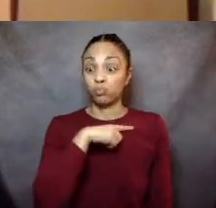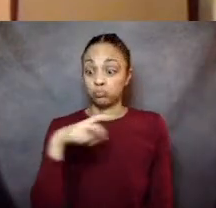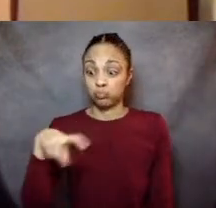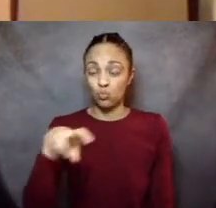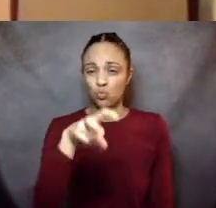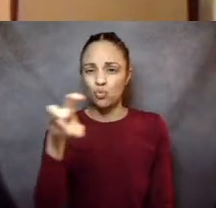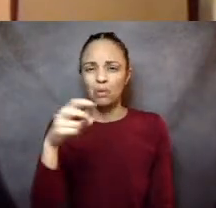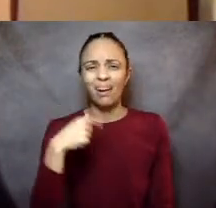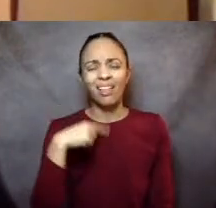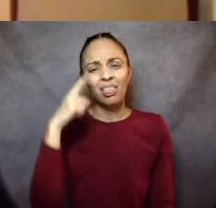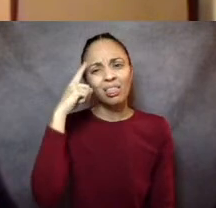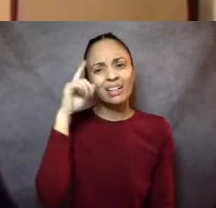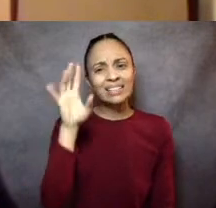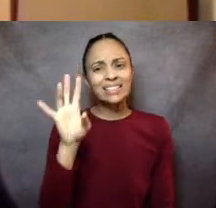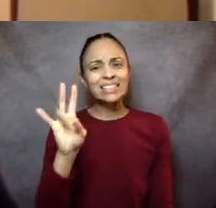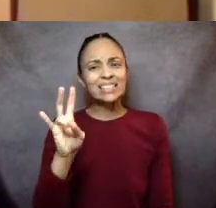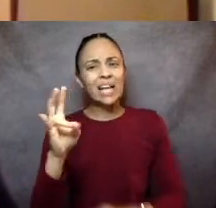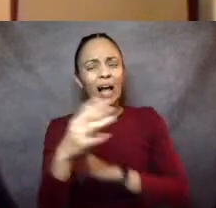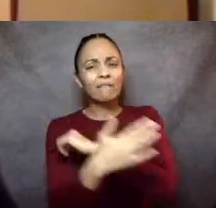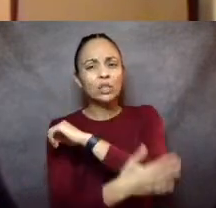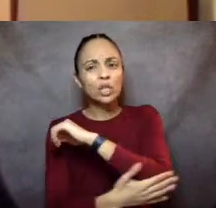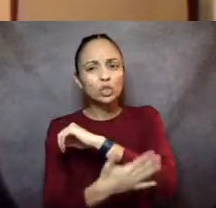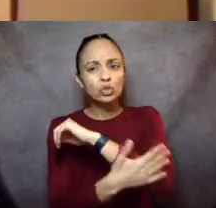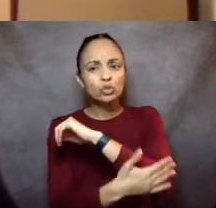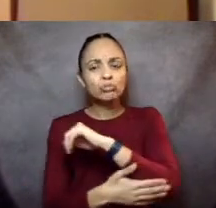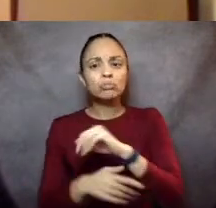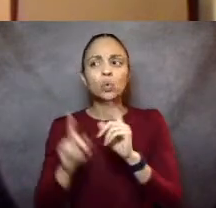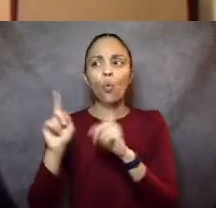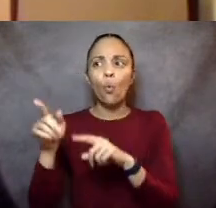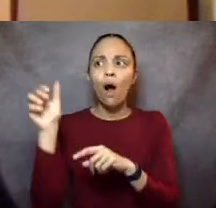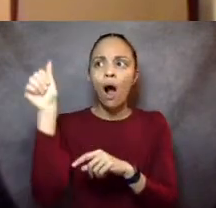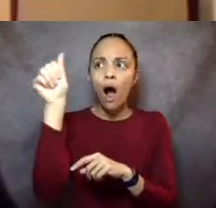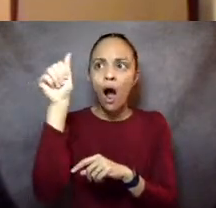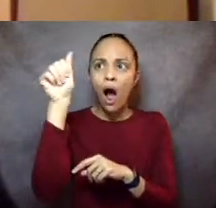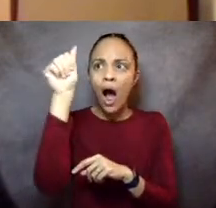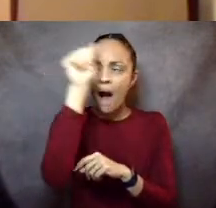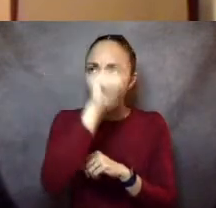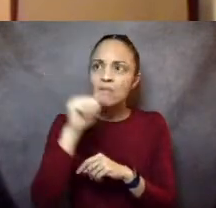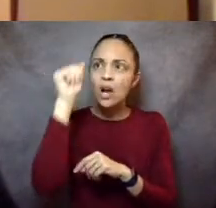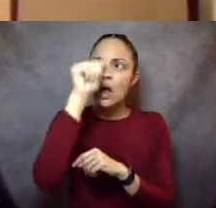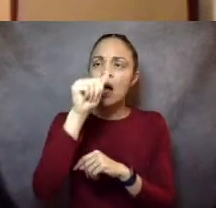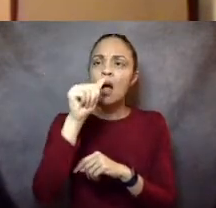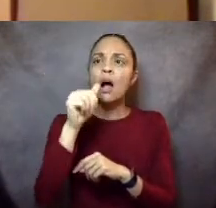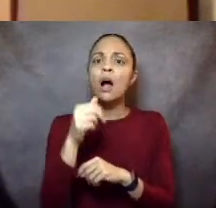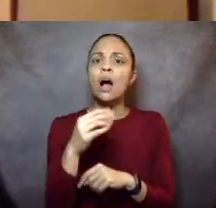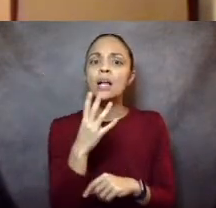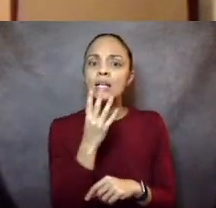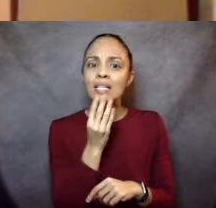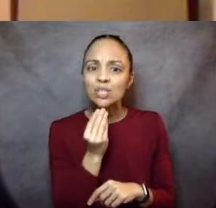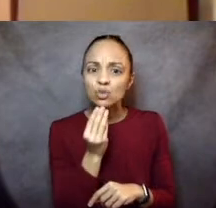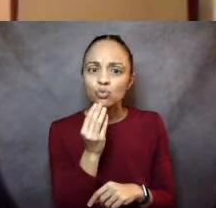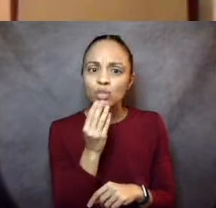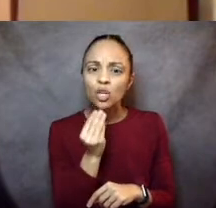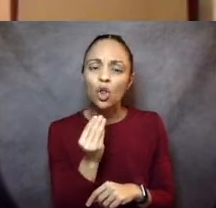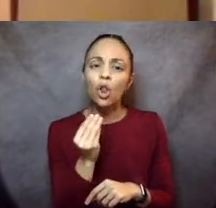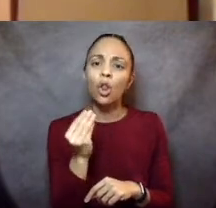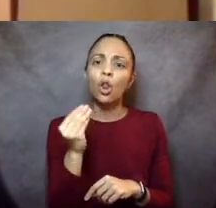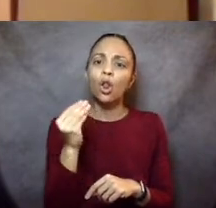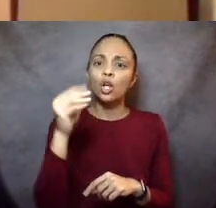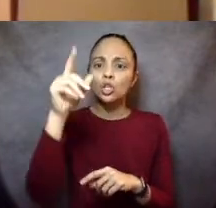in Africa, and we went to Israel, we went to Sweden, to Germany,